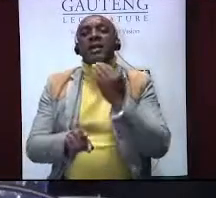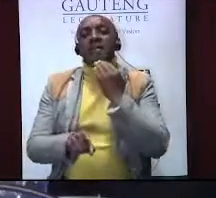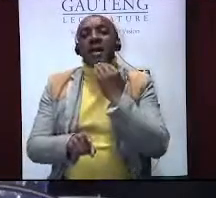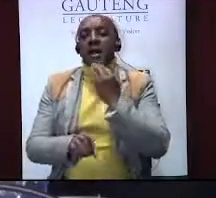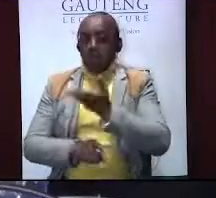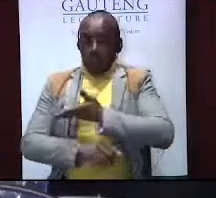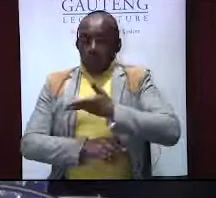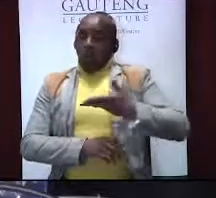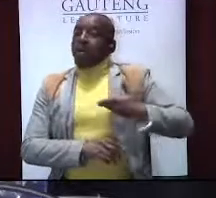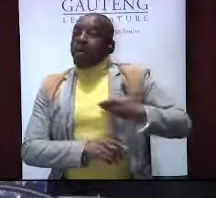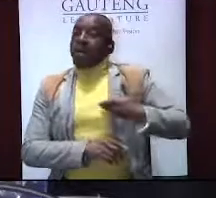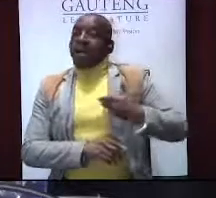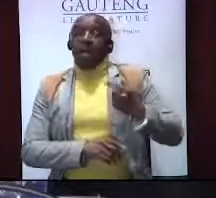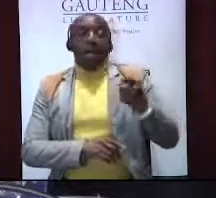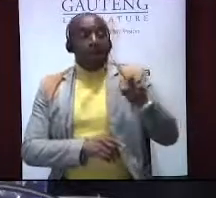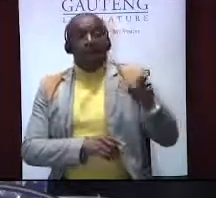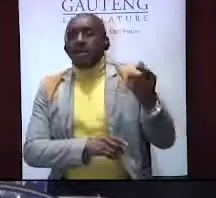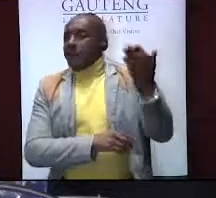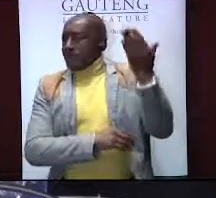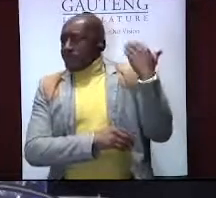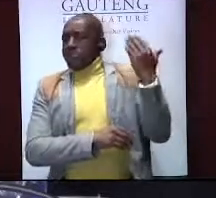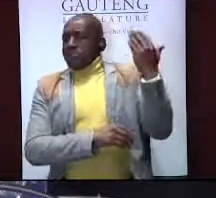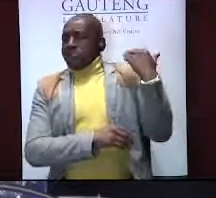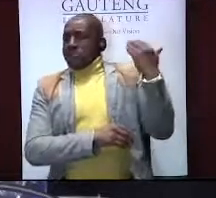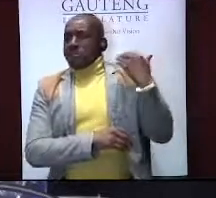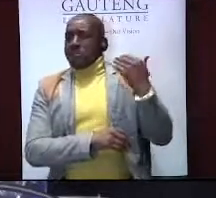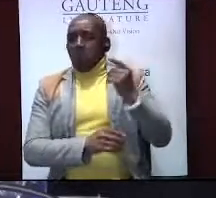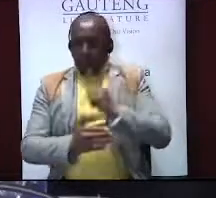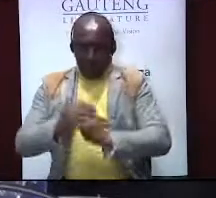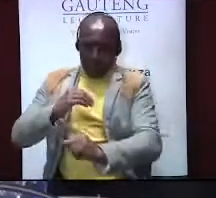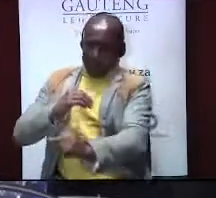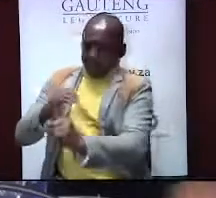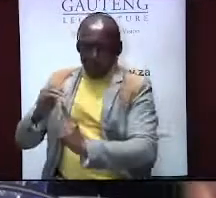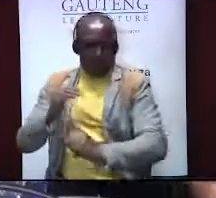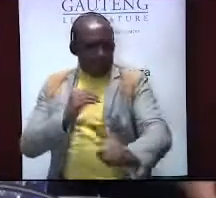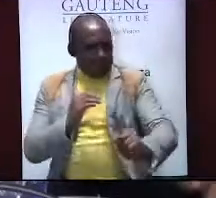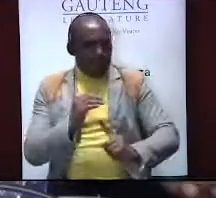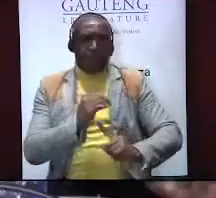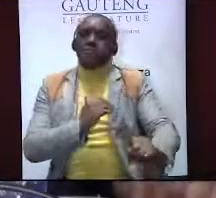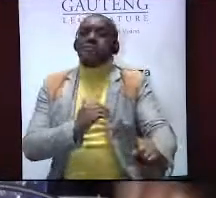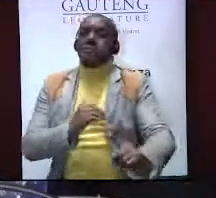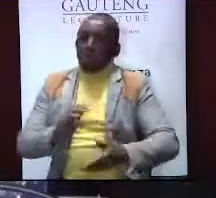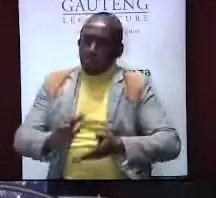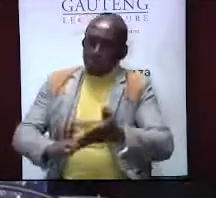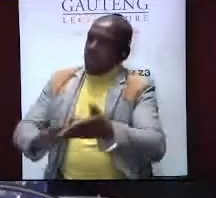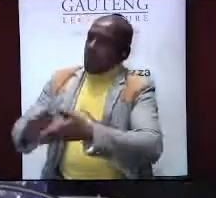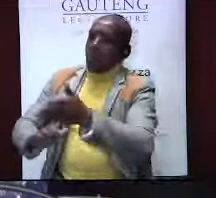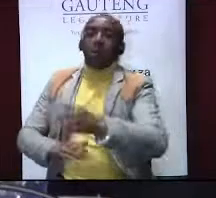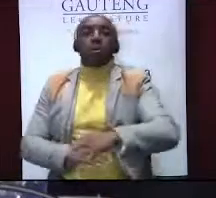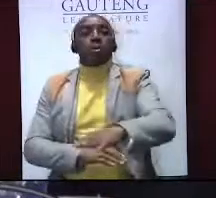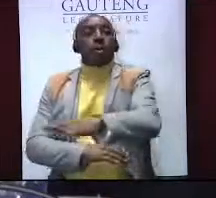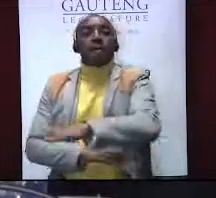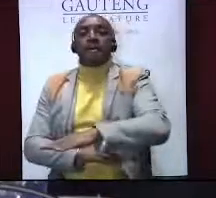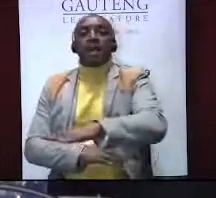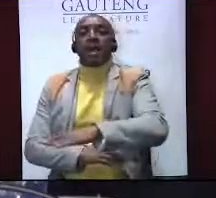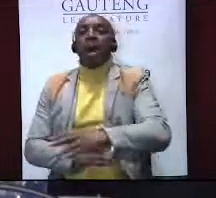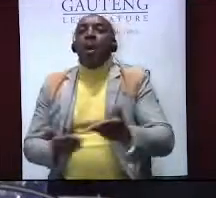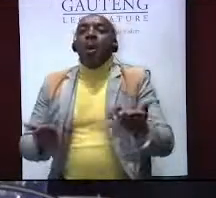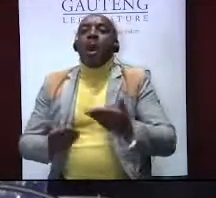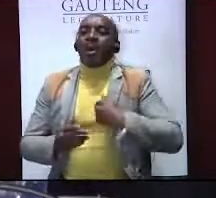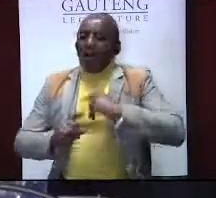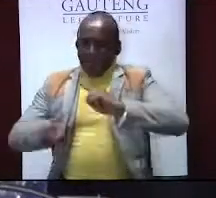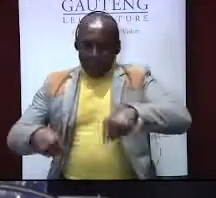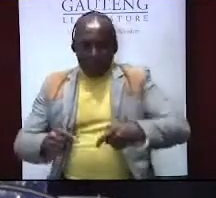women. Go out of that place. Go to that place where lakuthwa